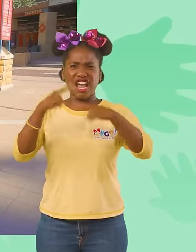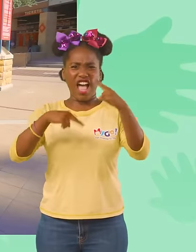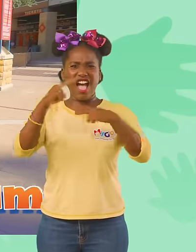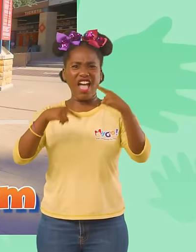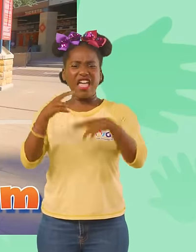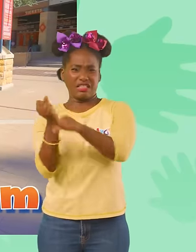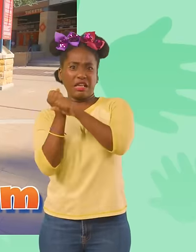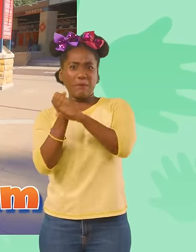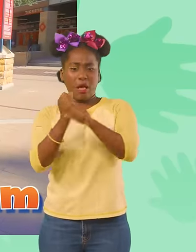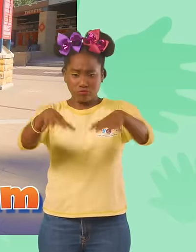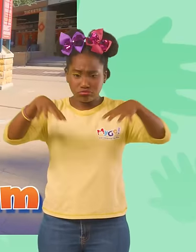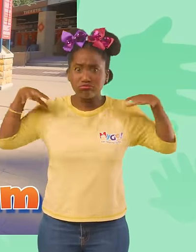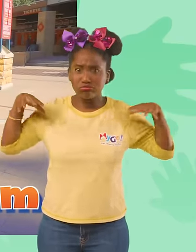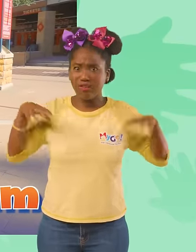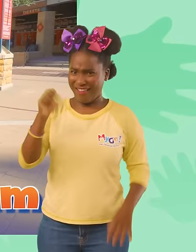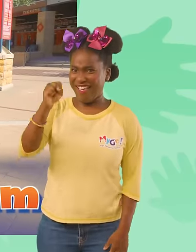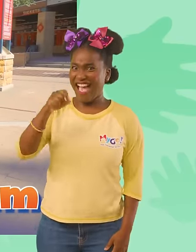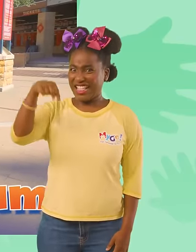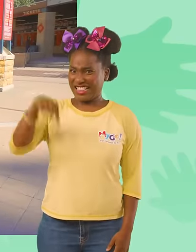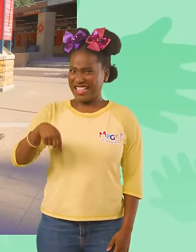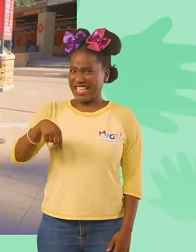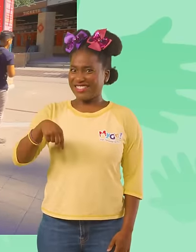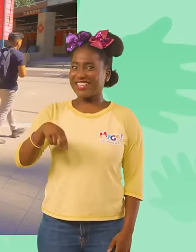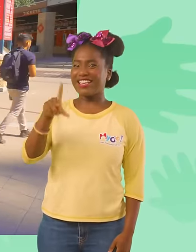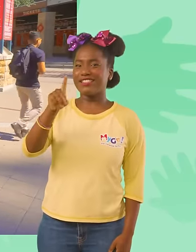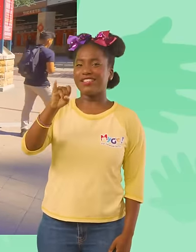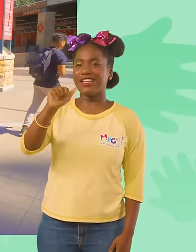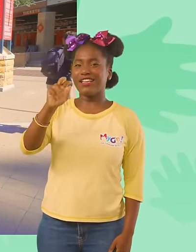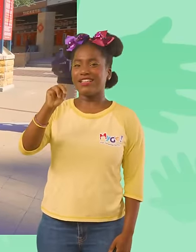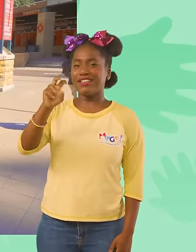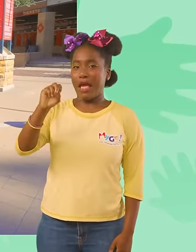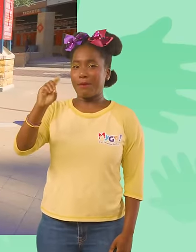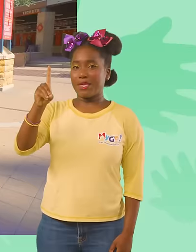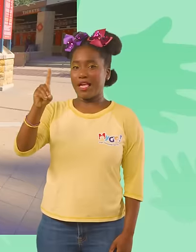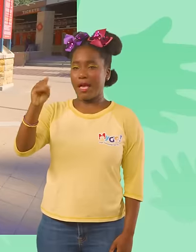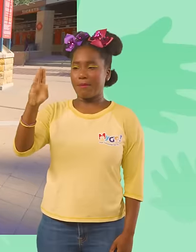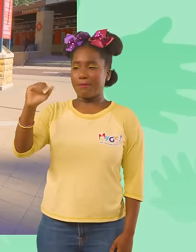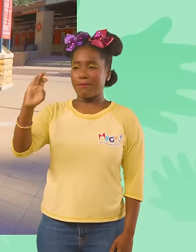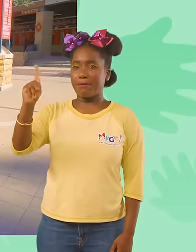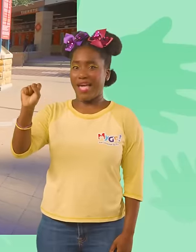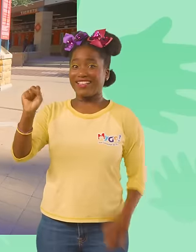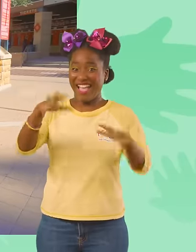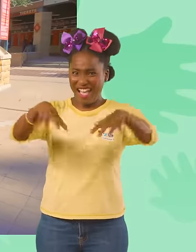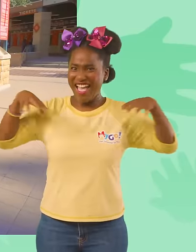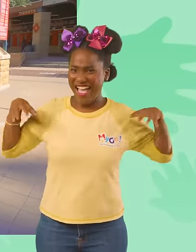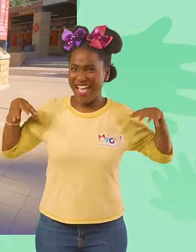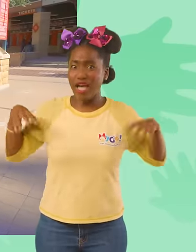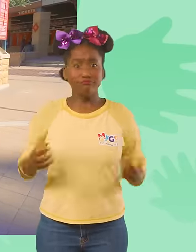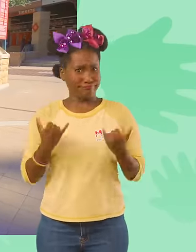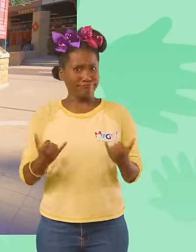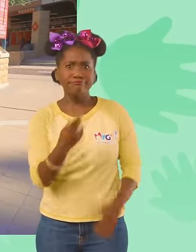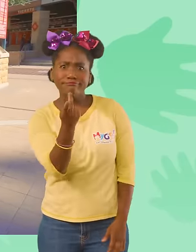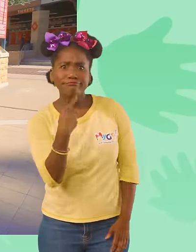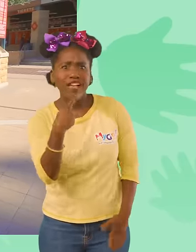it's a baseball stadium. And this is the Diamondback Stadium. And today, you and I